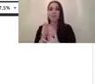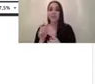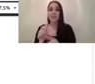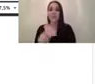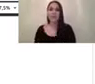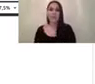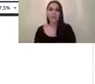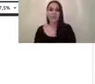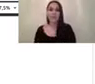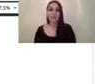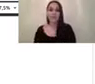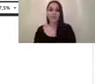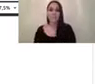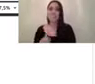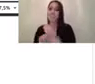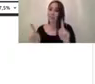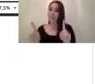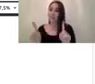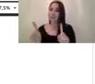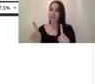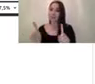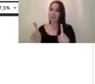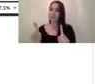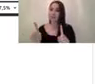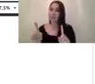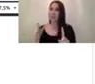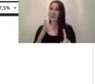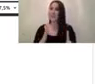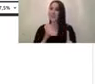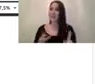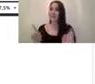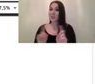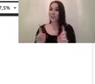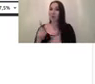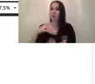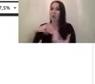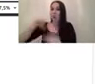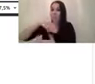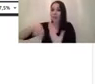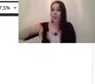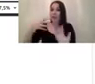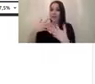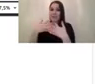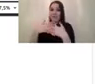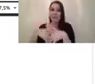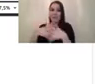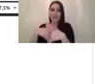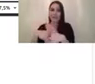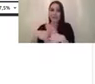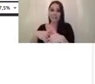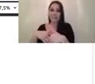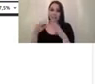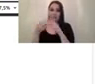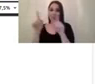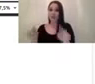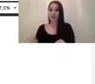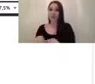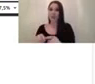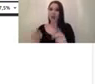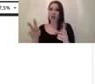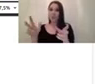Nonetheless, you require a complex system in the sense that you require a frame grabber and sometimes